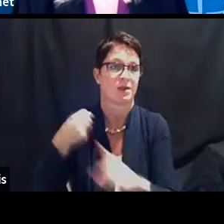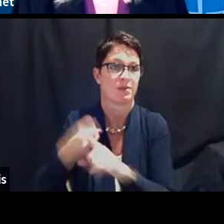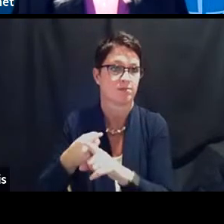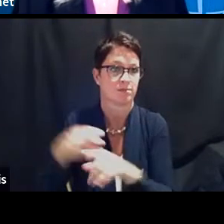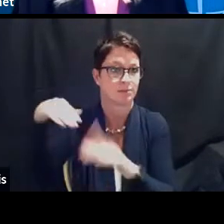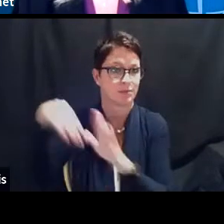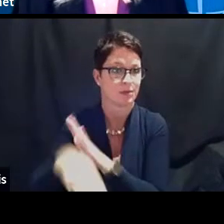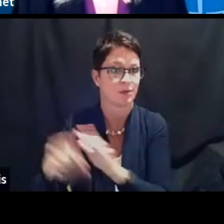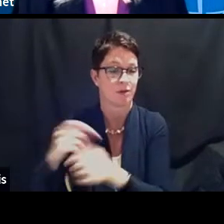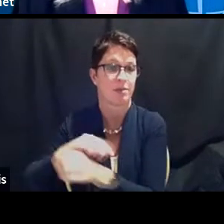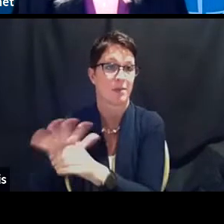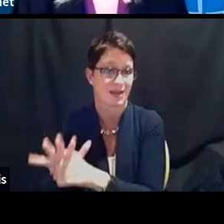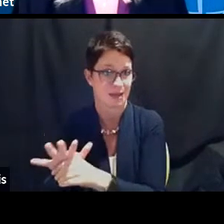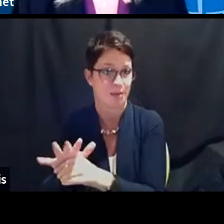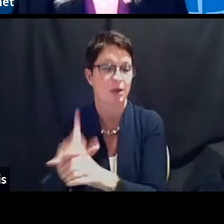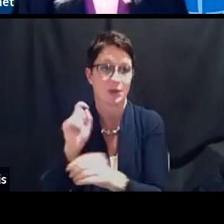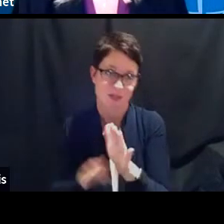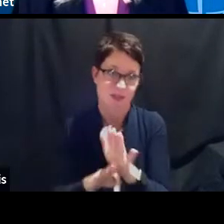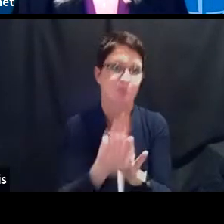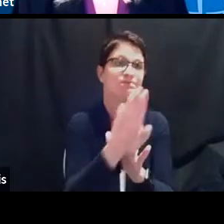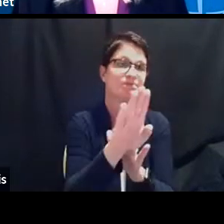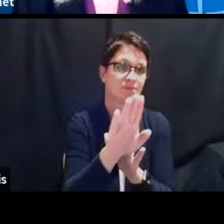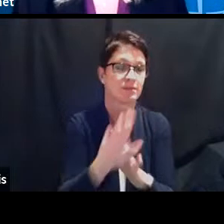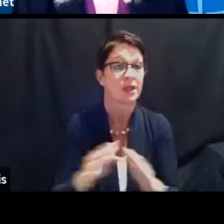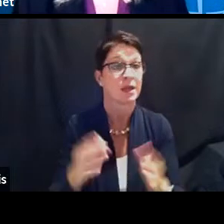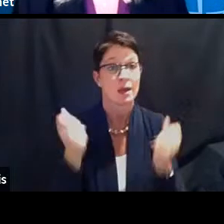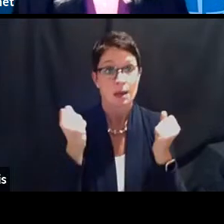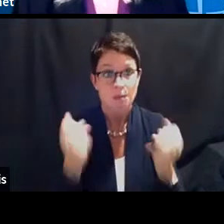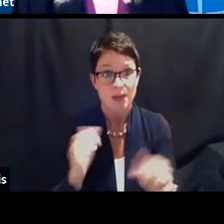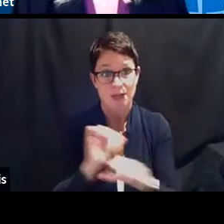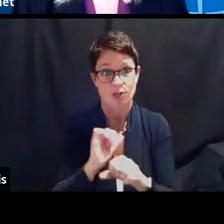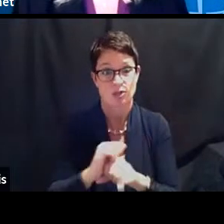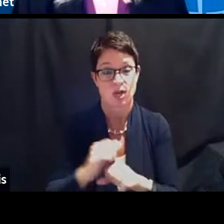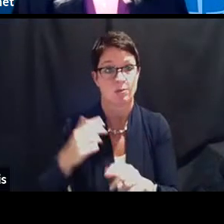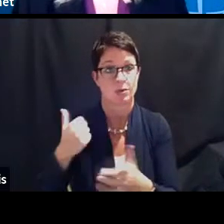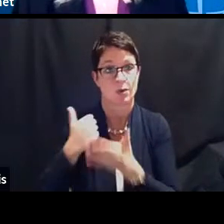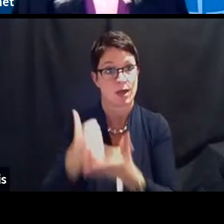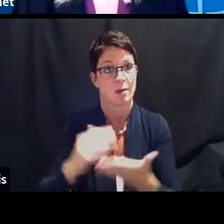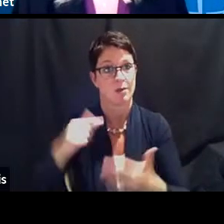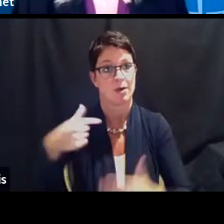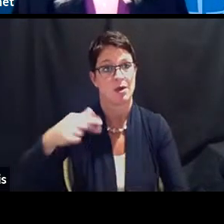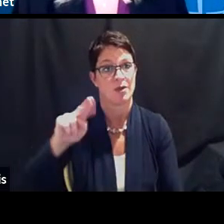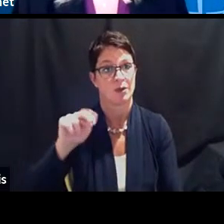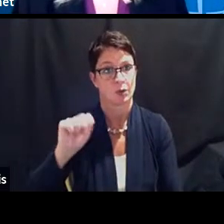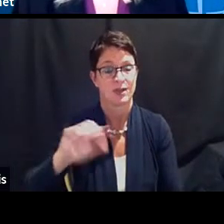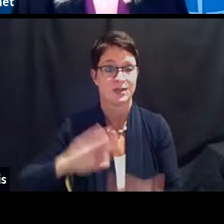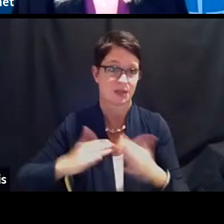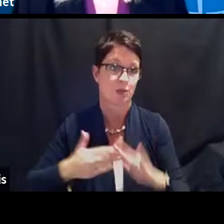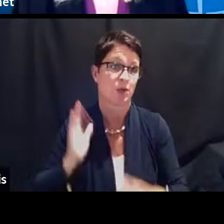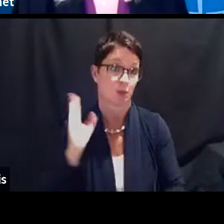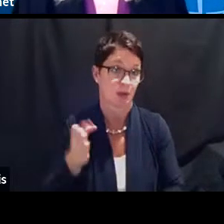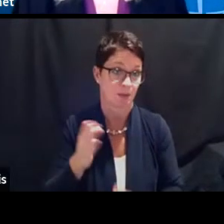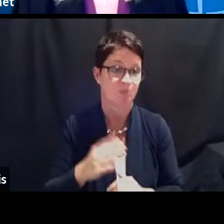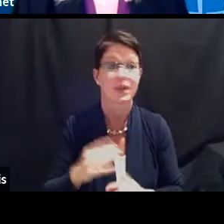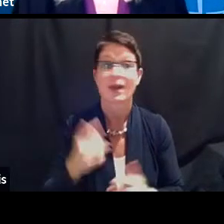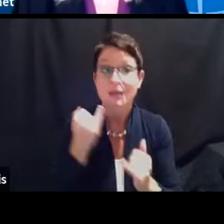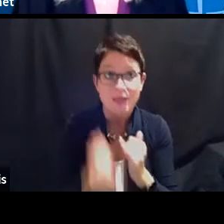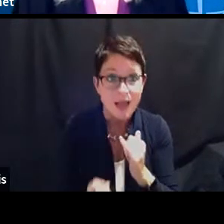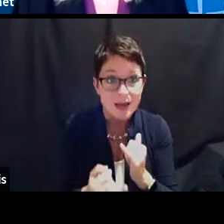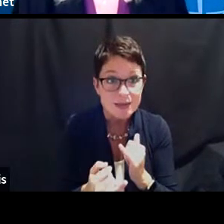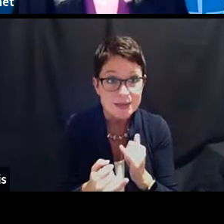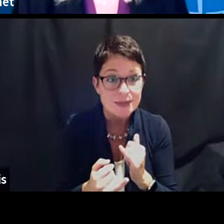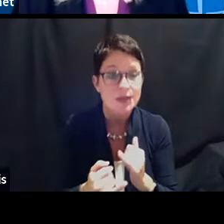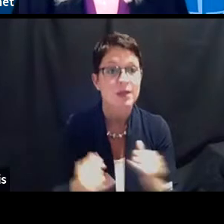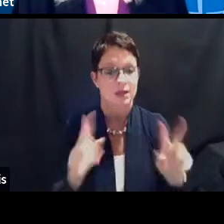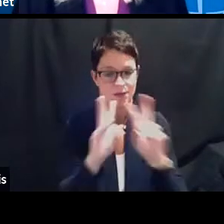pandemic. And I imagine that many of these jobs will benefit the Queens community. And lastly, when you